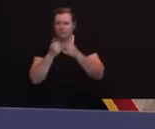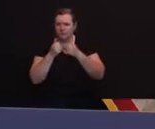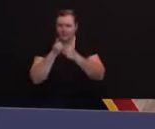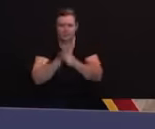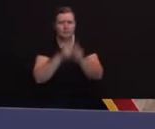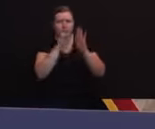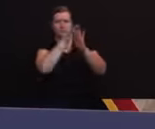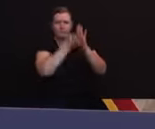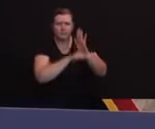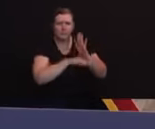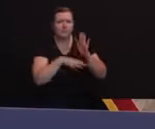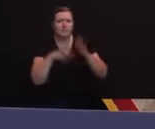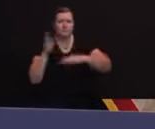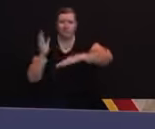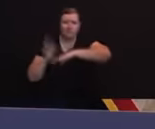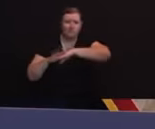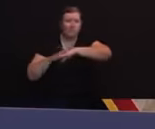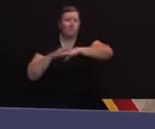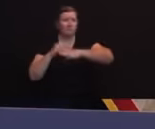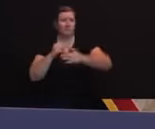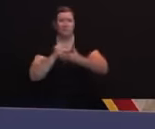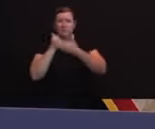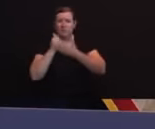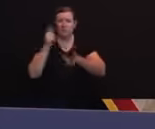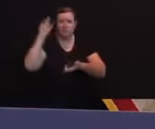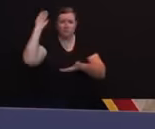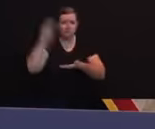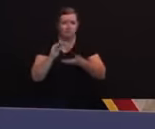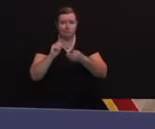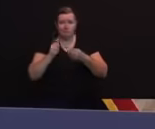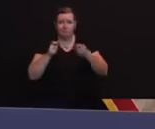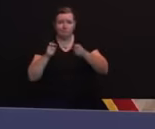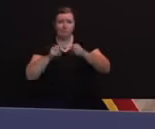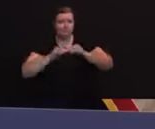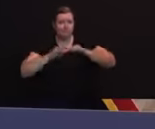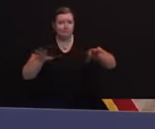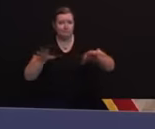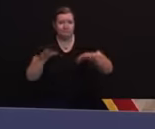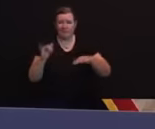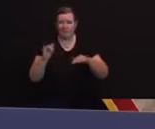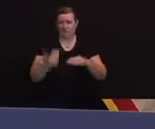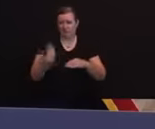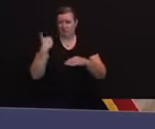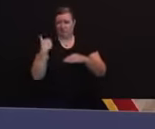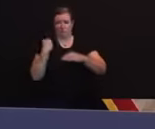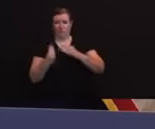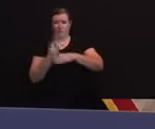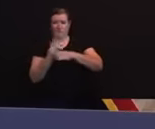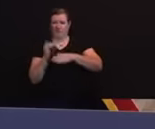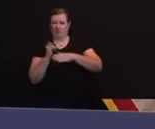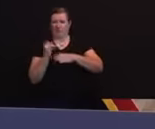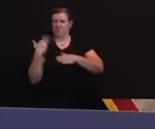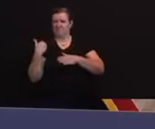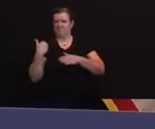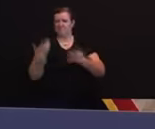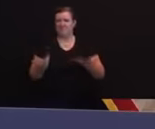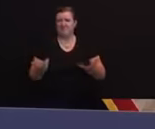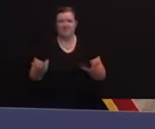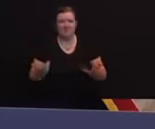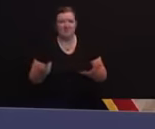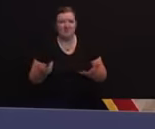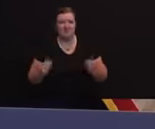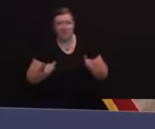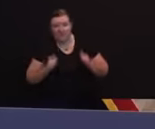limit the spread of the virus last spring. Our lives and the lives of our loved ones depend on